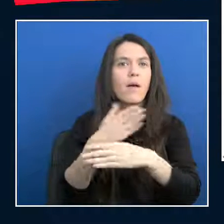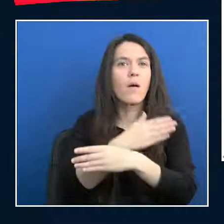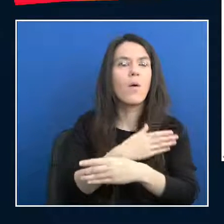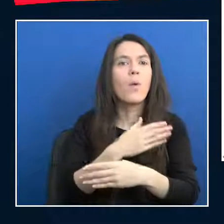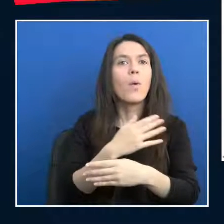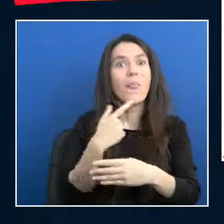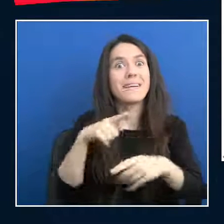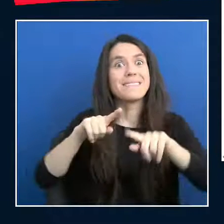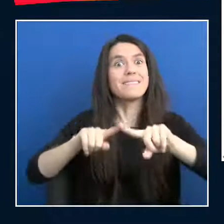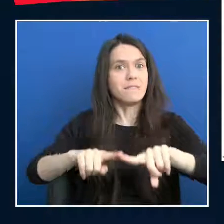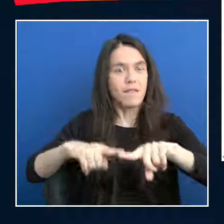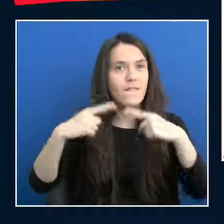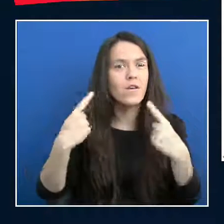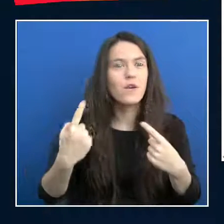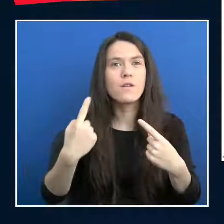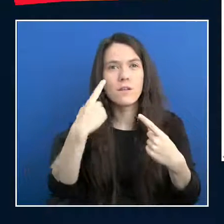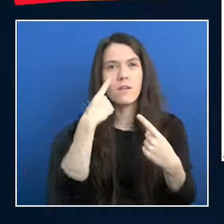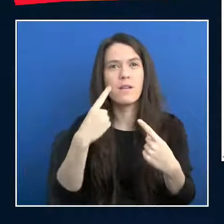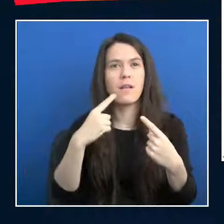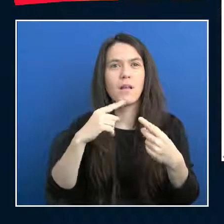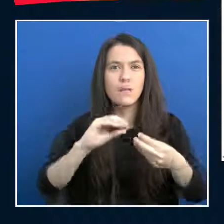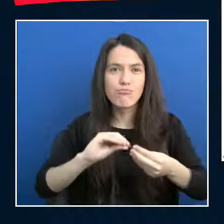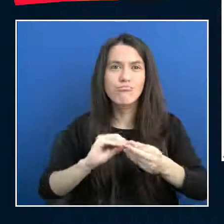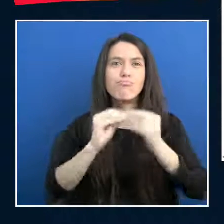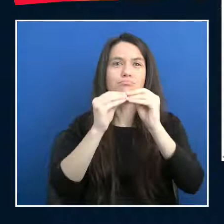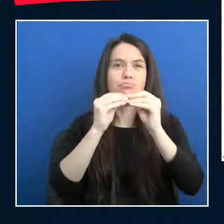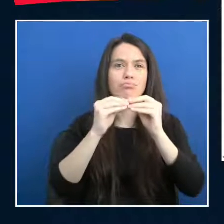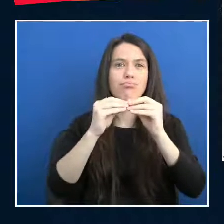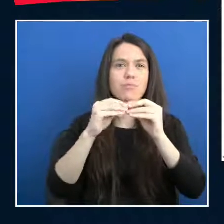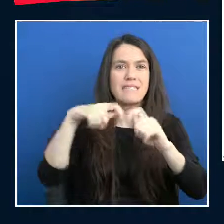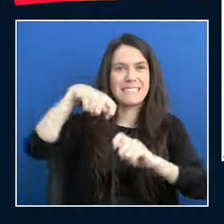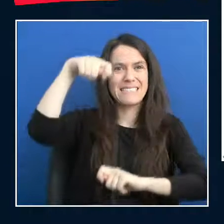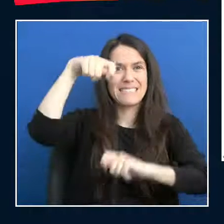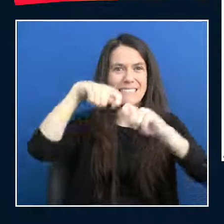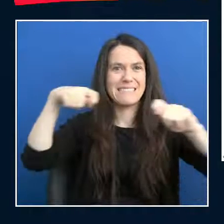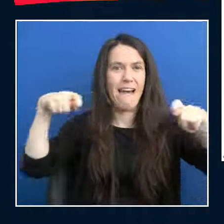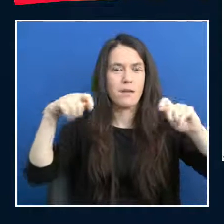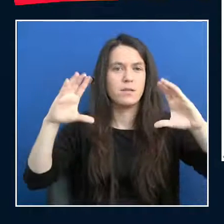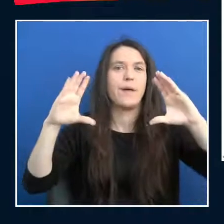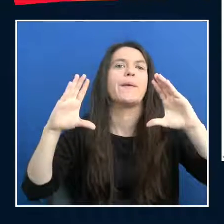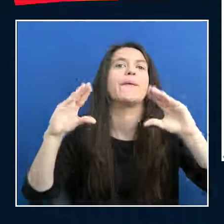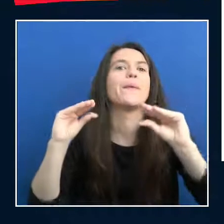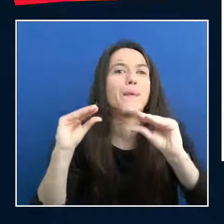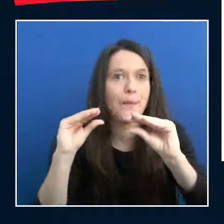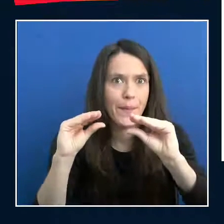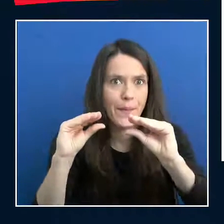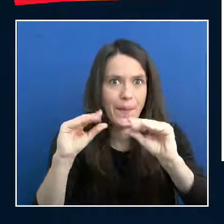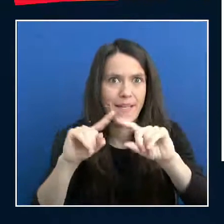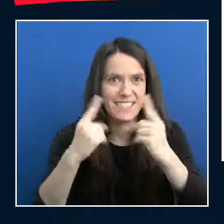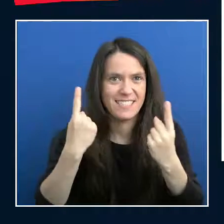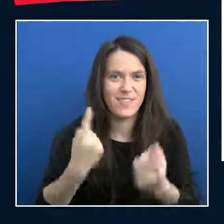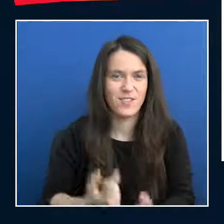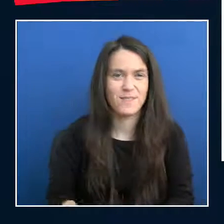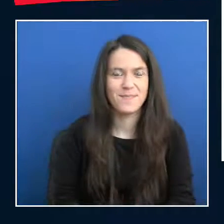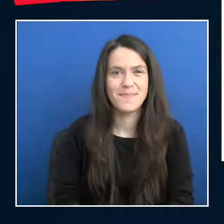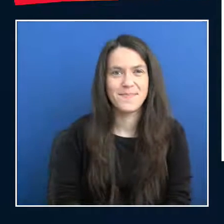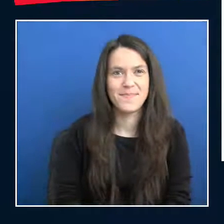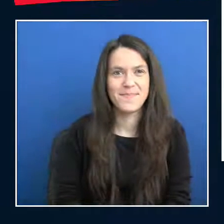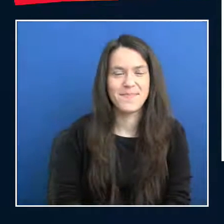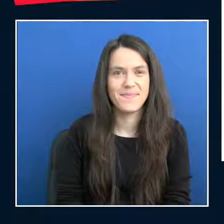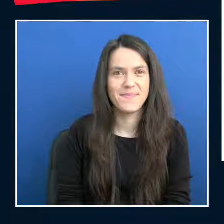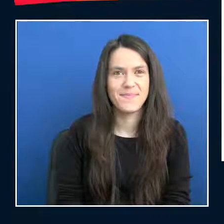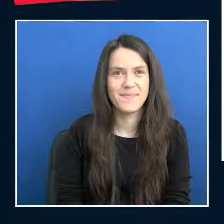is actually 11% of the size which were the first one. So that's really a lot. And that also results